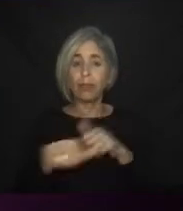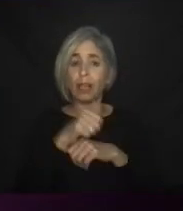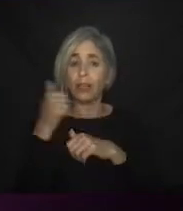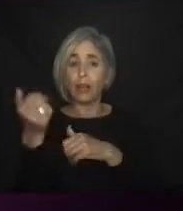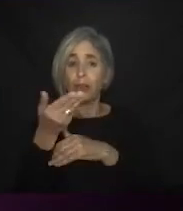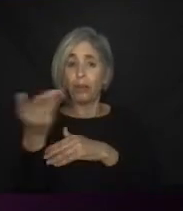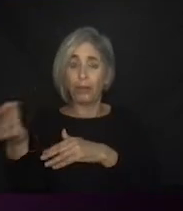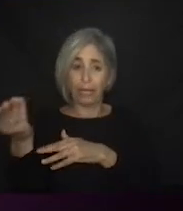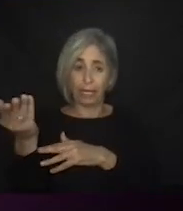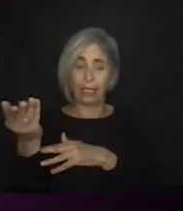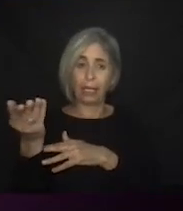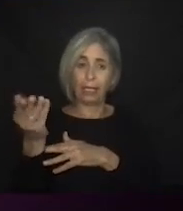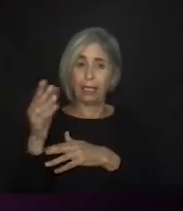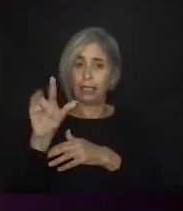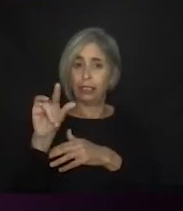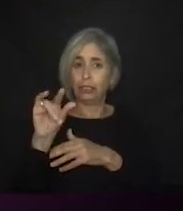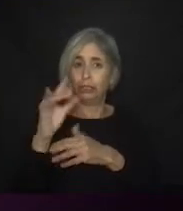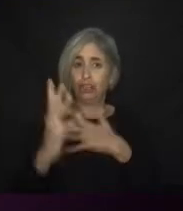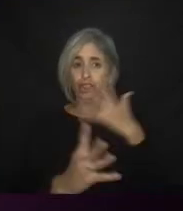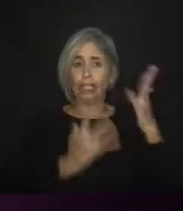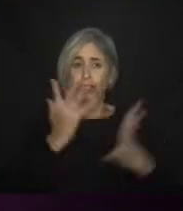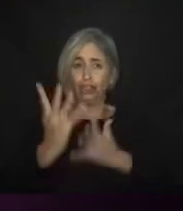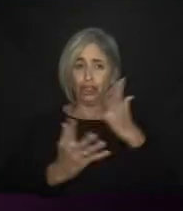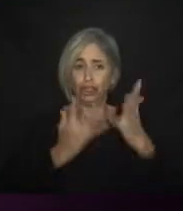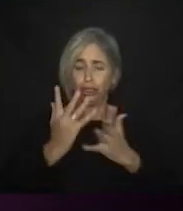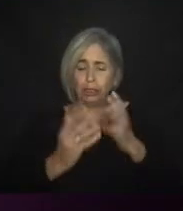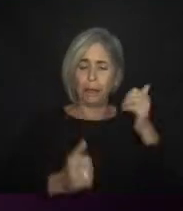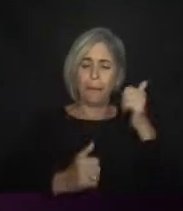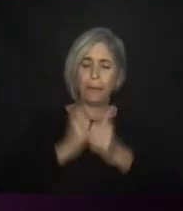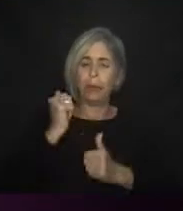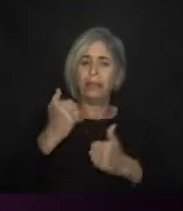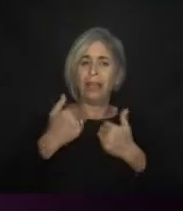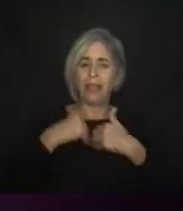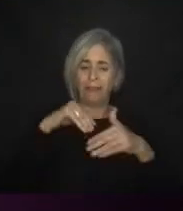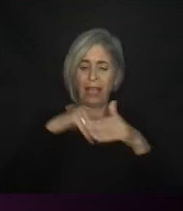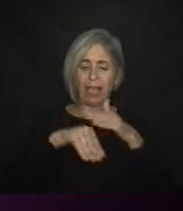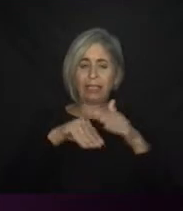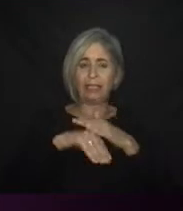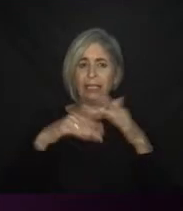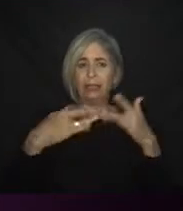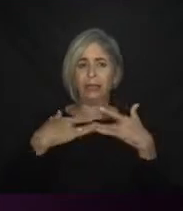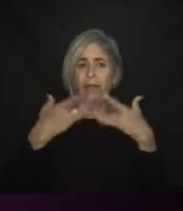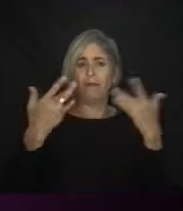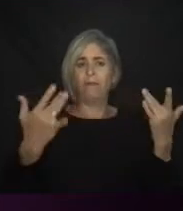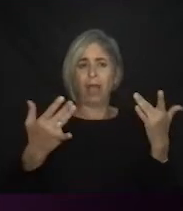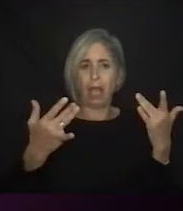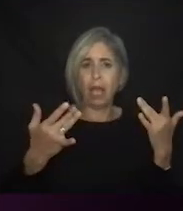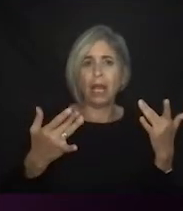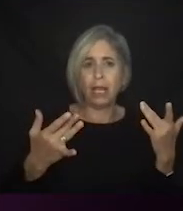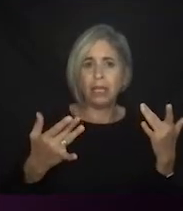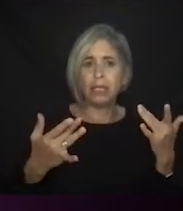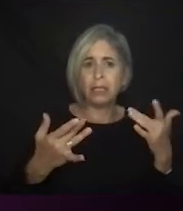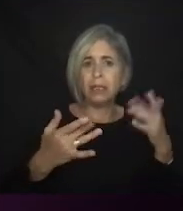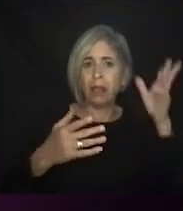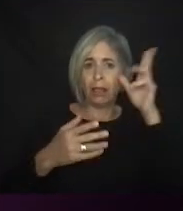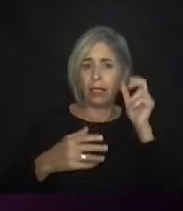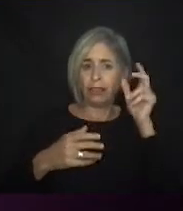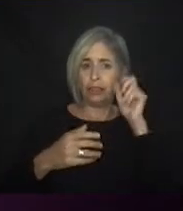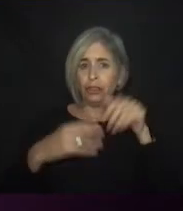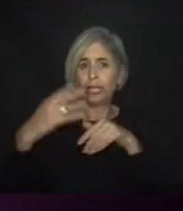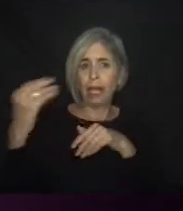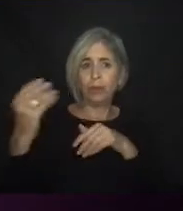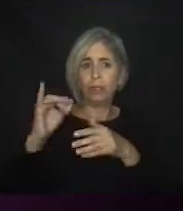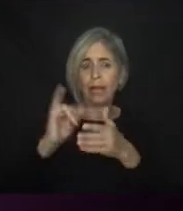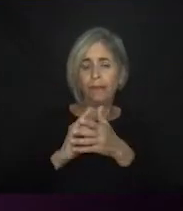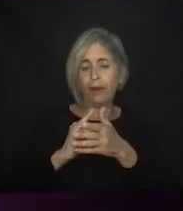Another thing is gestures. Motion components have access to event listeners outside of the normal ones